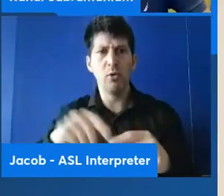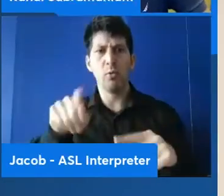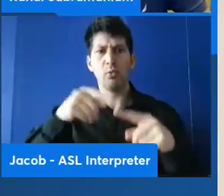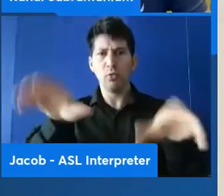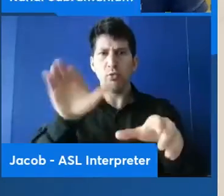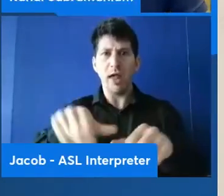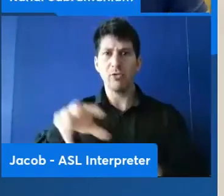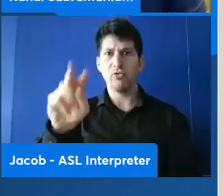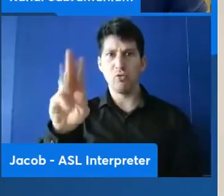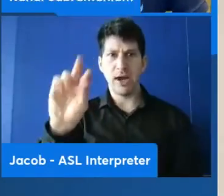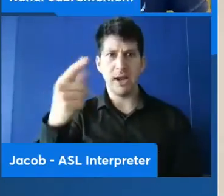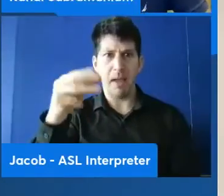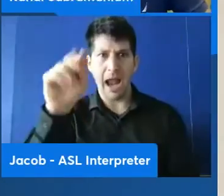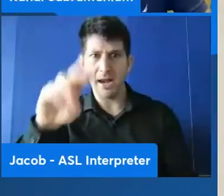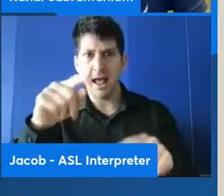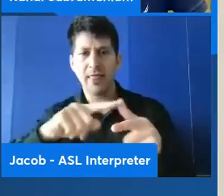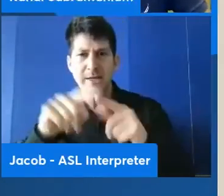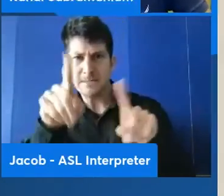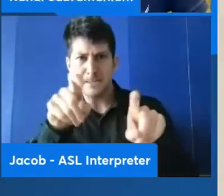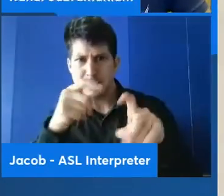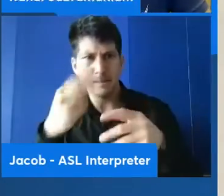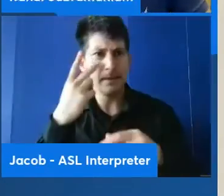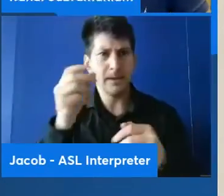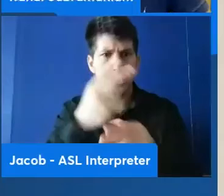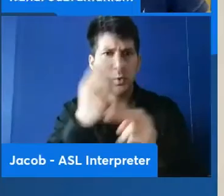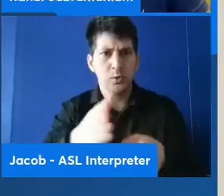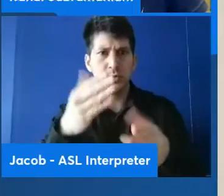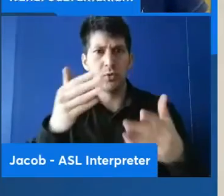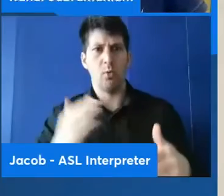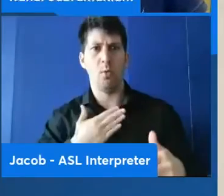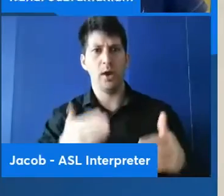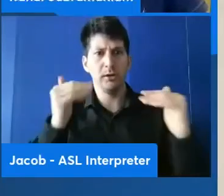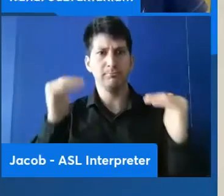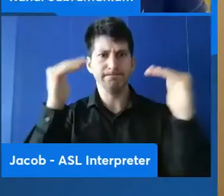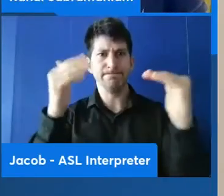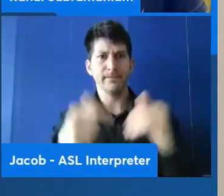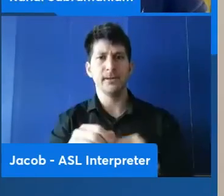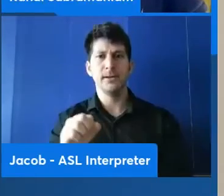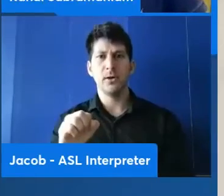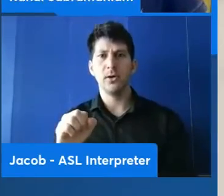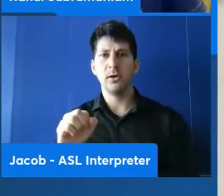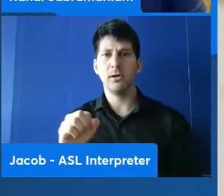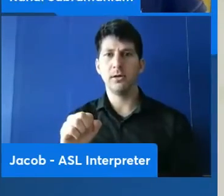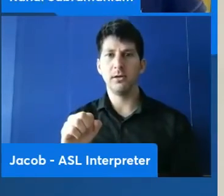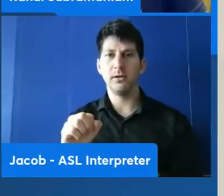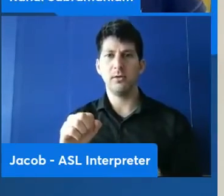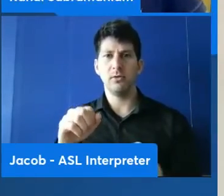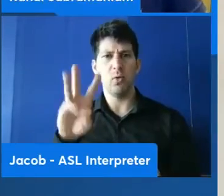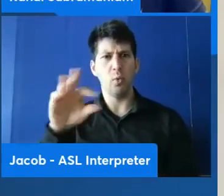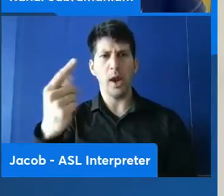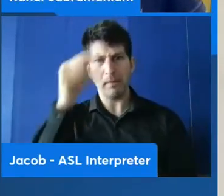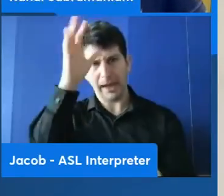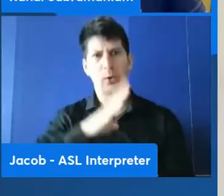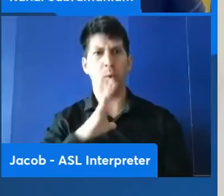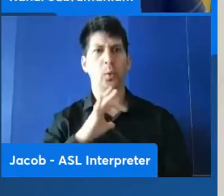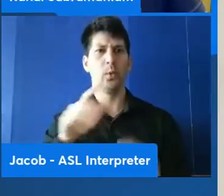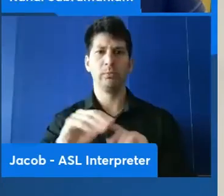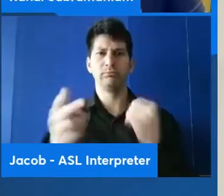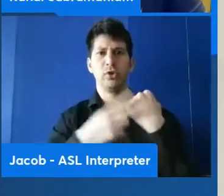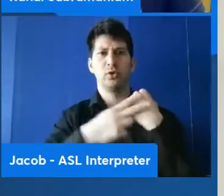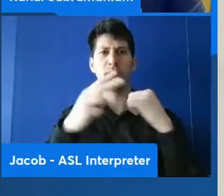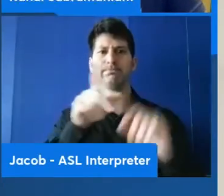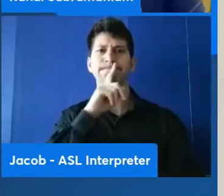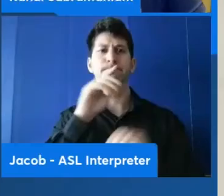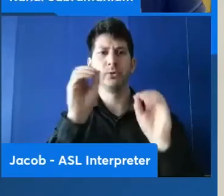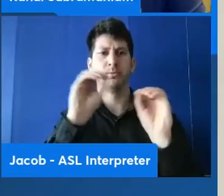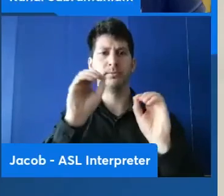go to Wingman, do a query to see if the user's willing to take it to the next level, or if they're just playing the field. Now, Wingman is cool, but he doesn't store any user info